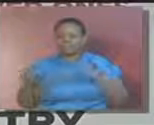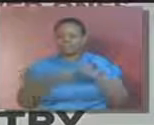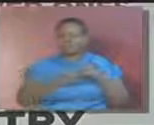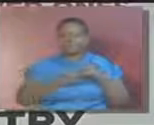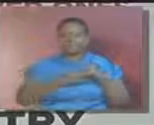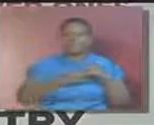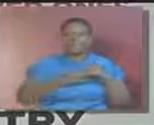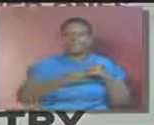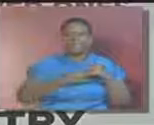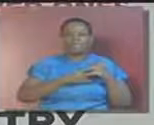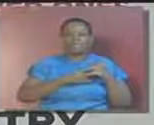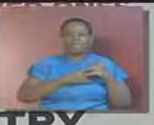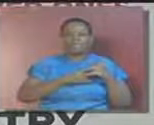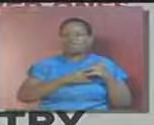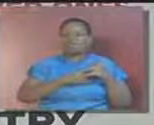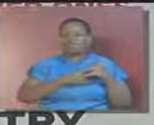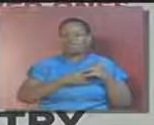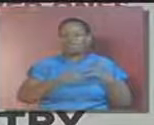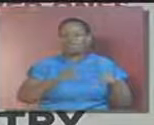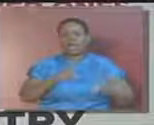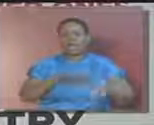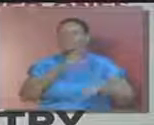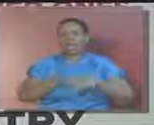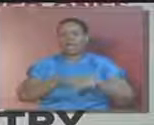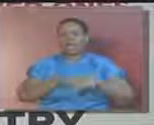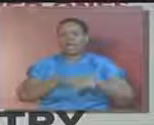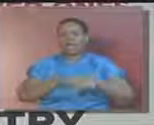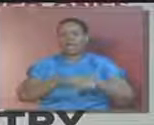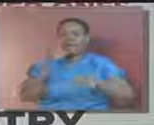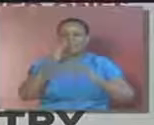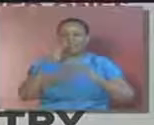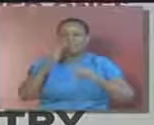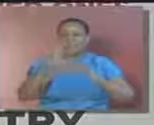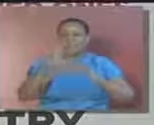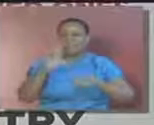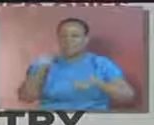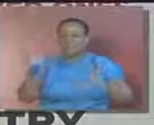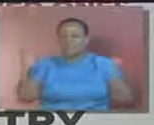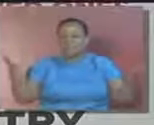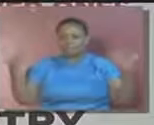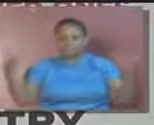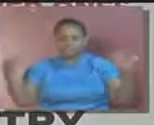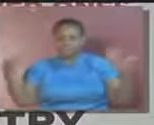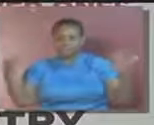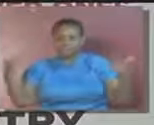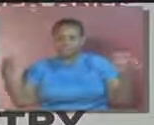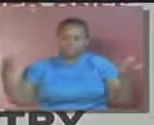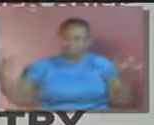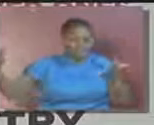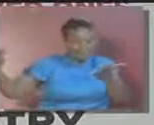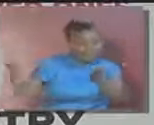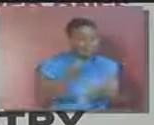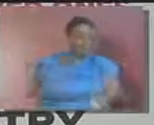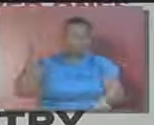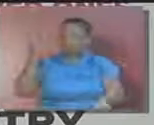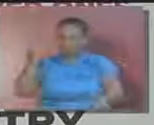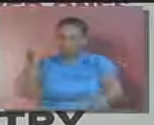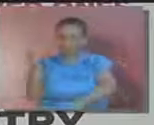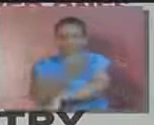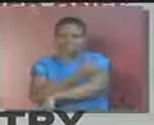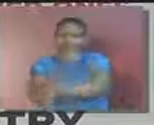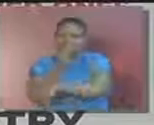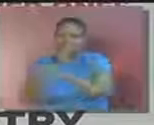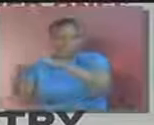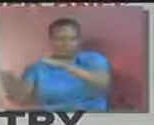for a month, 2 months. It demands that we change our strategy and we have to respond. But I want to reiterate what the